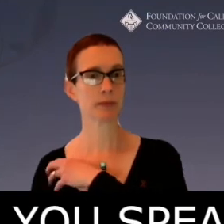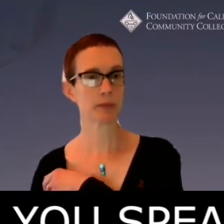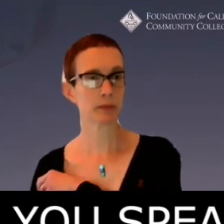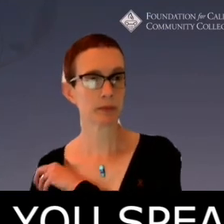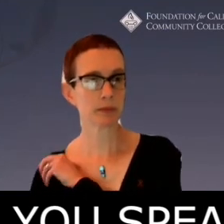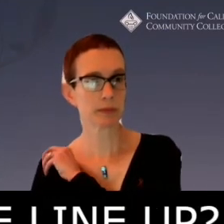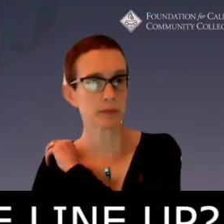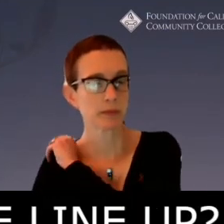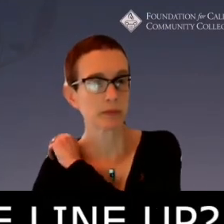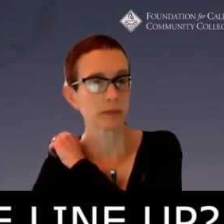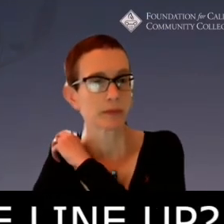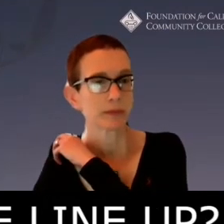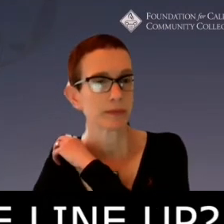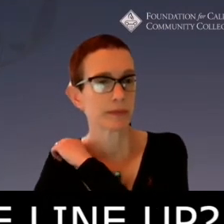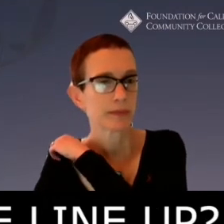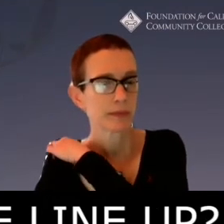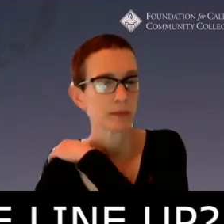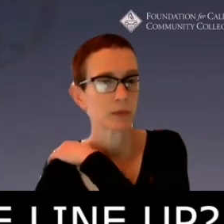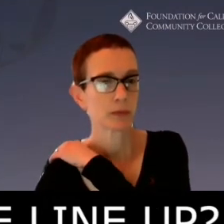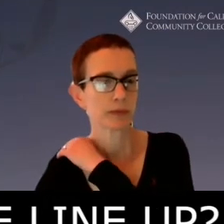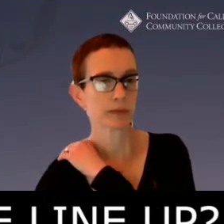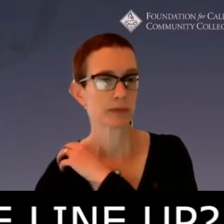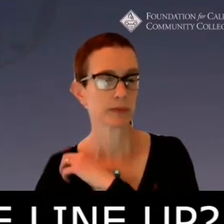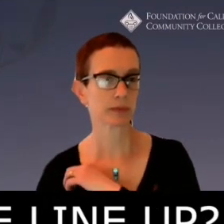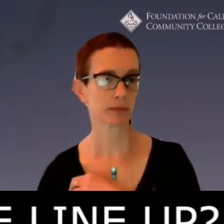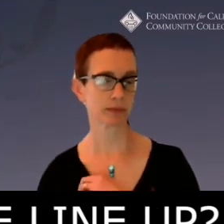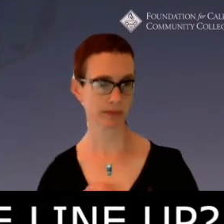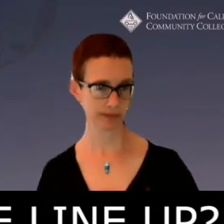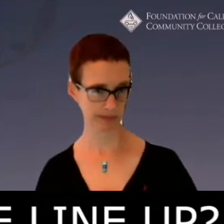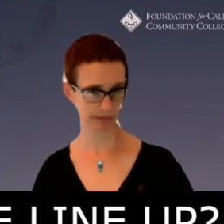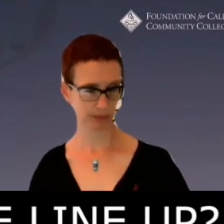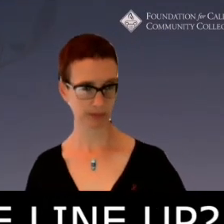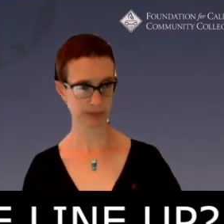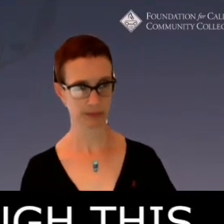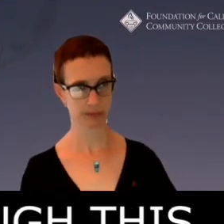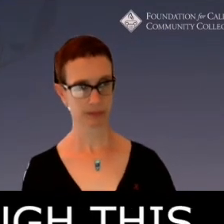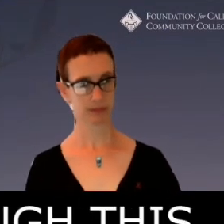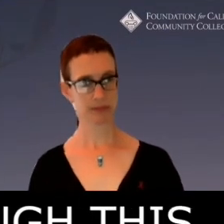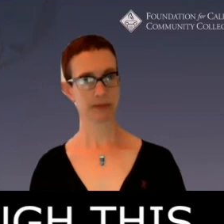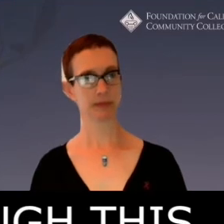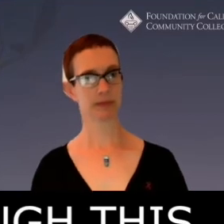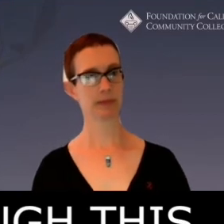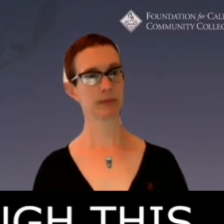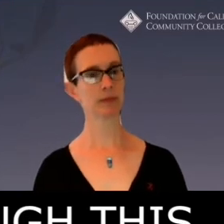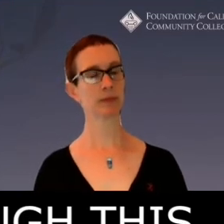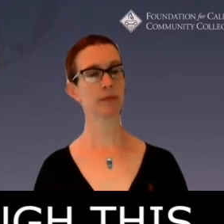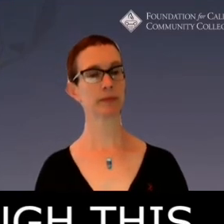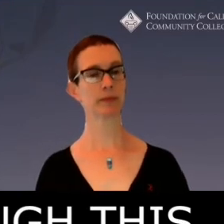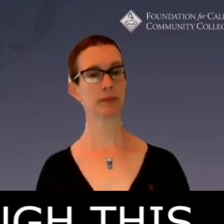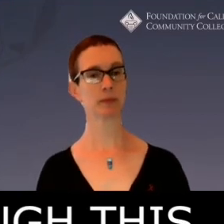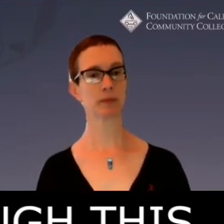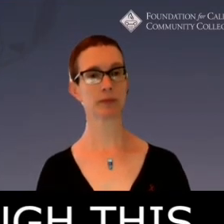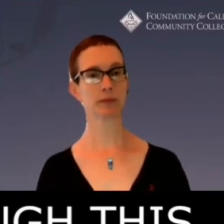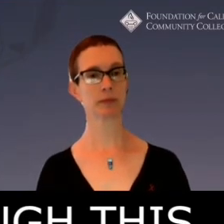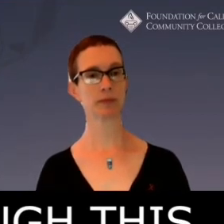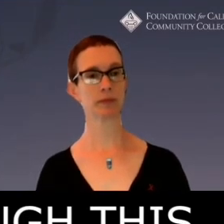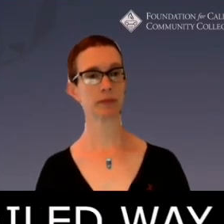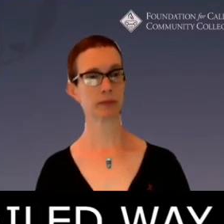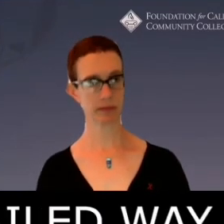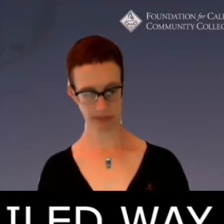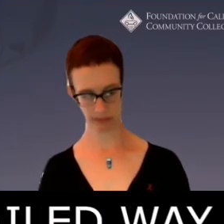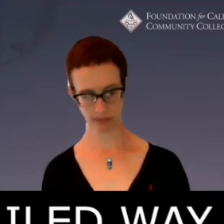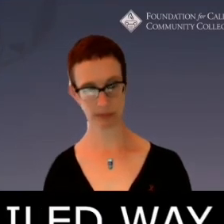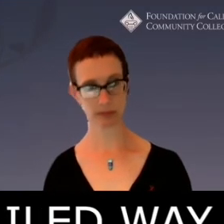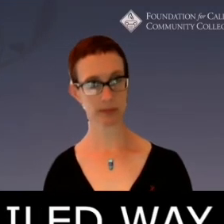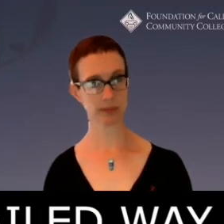We haven't gone through this particular issue in a detailed way. So we'll probably convene afterwards and